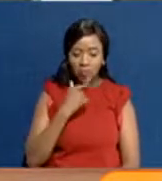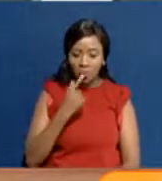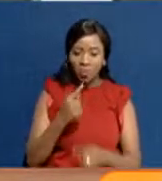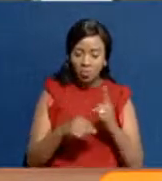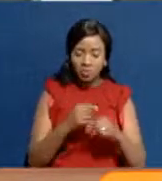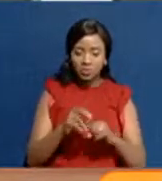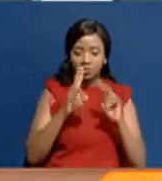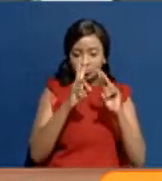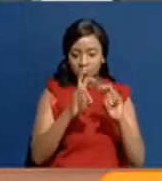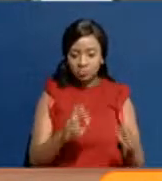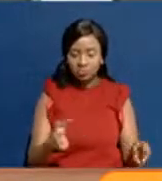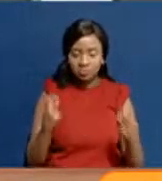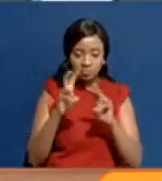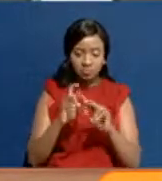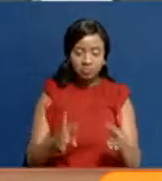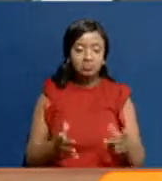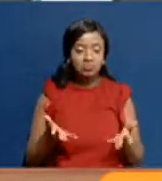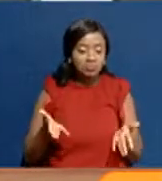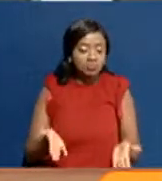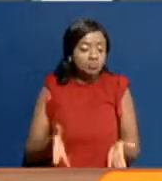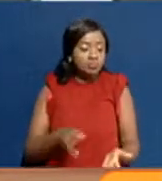are tonight.